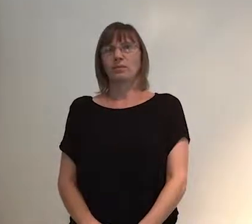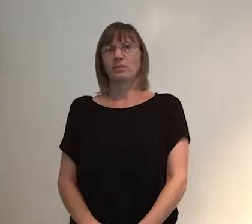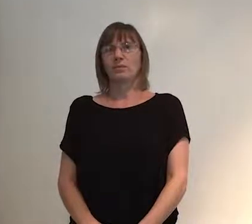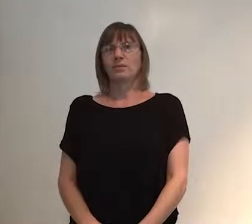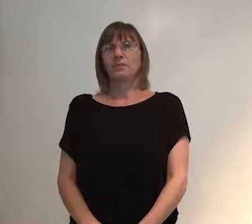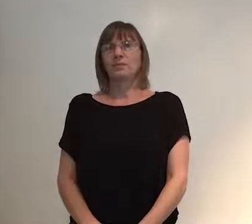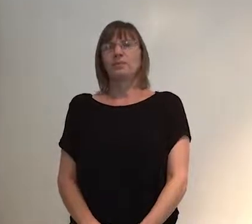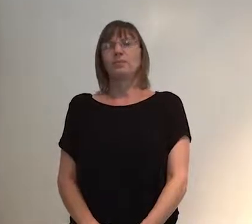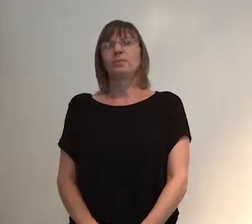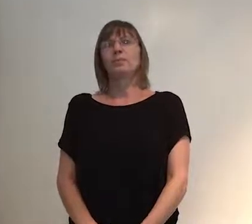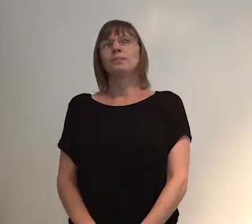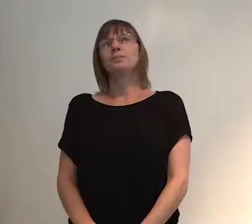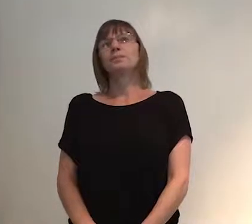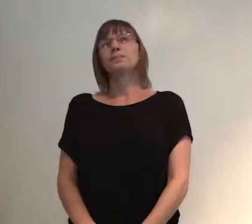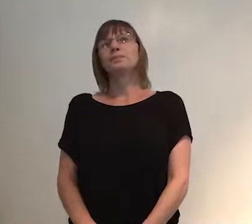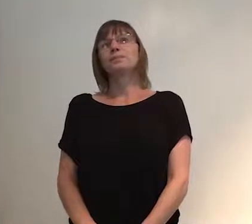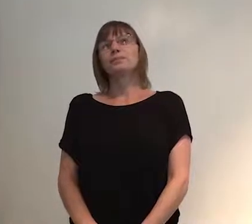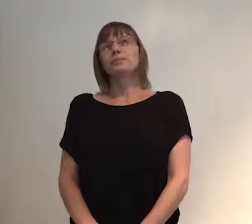and come back down.